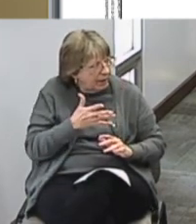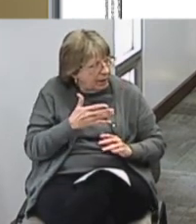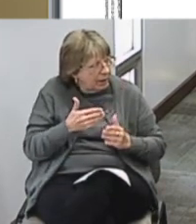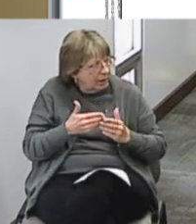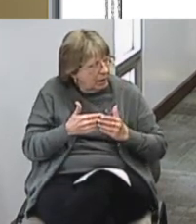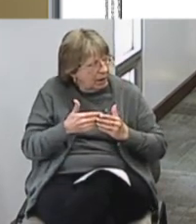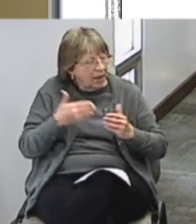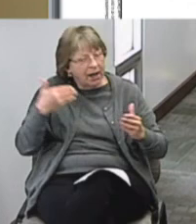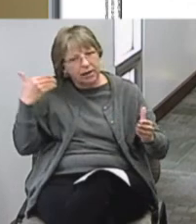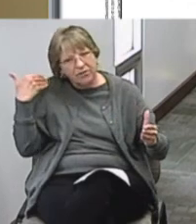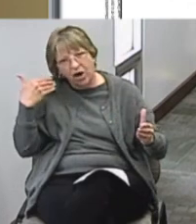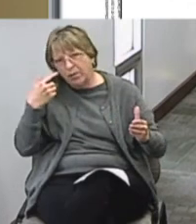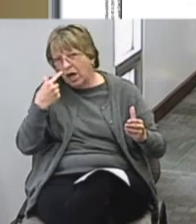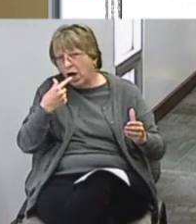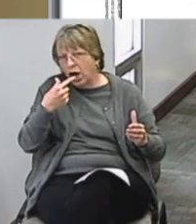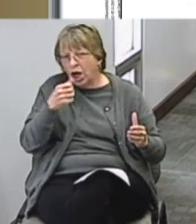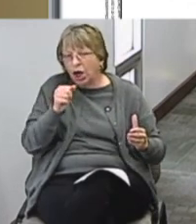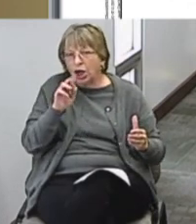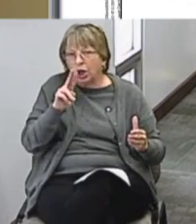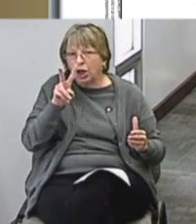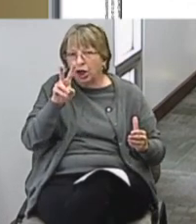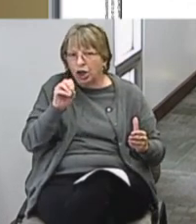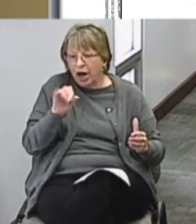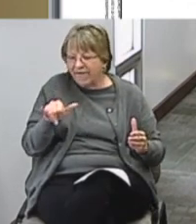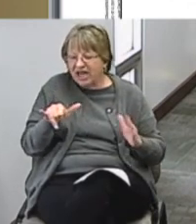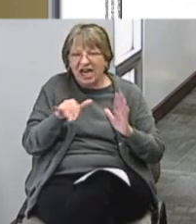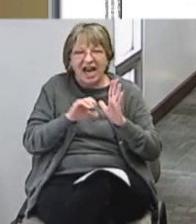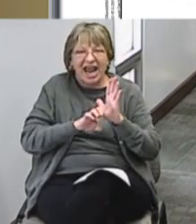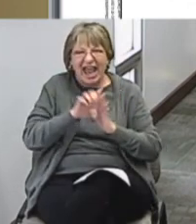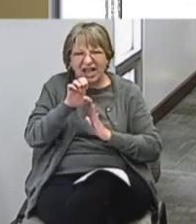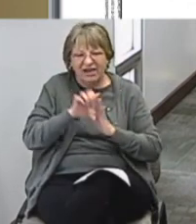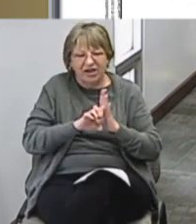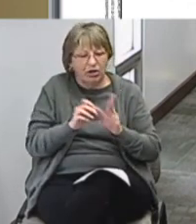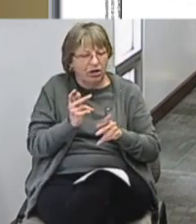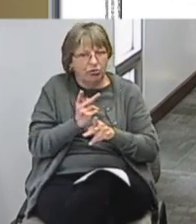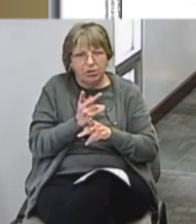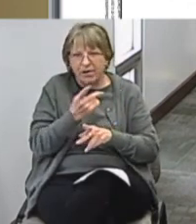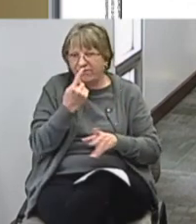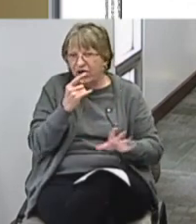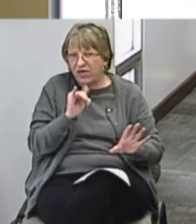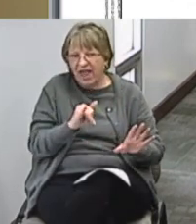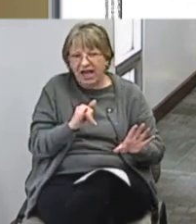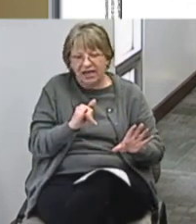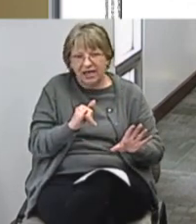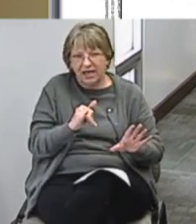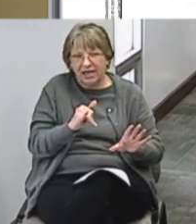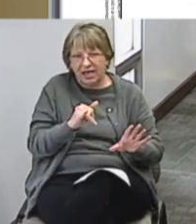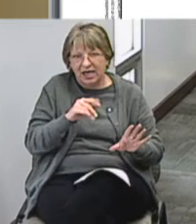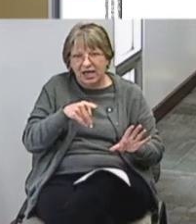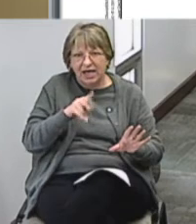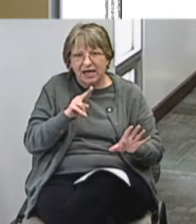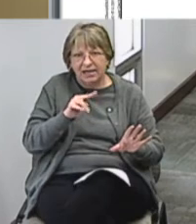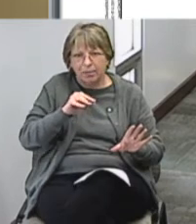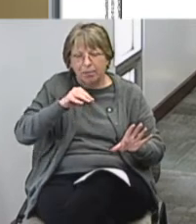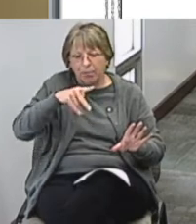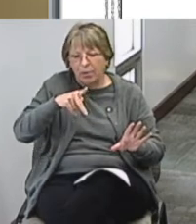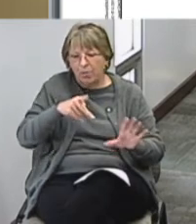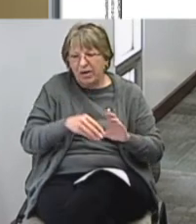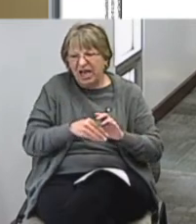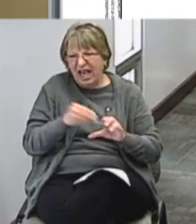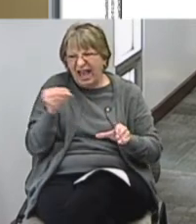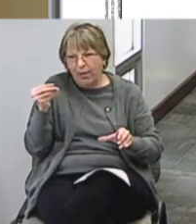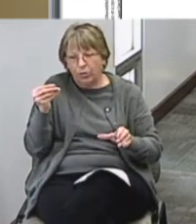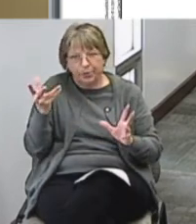Garvey elevator site. And the treatment for that is essentially just to pump that groundwater to the RO treatment plant for